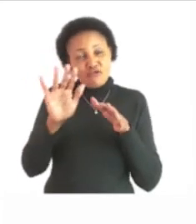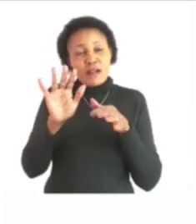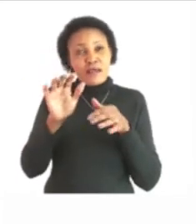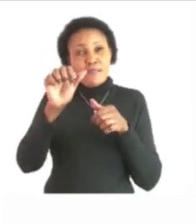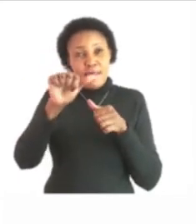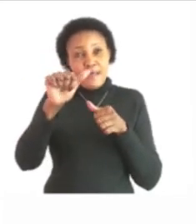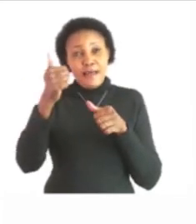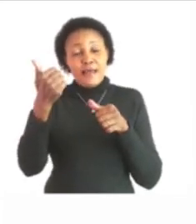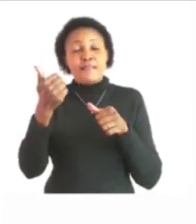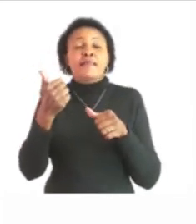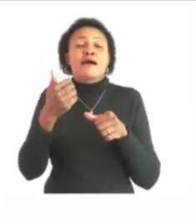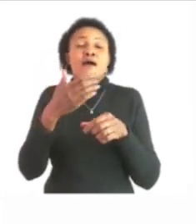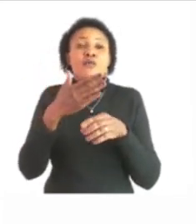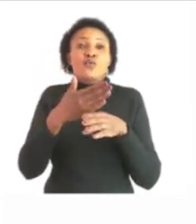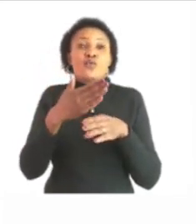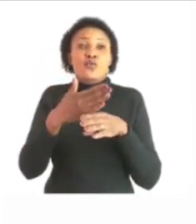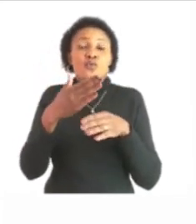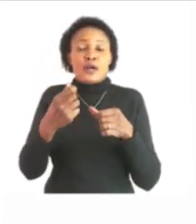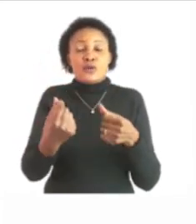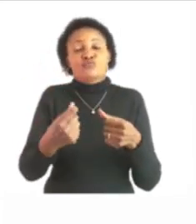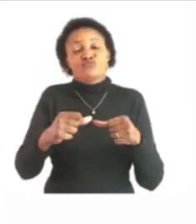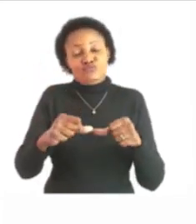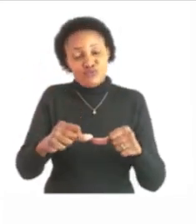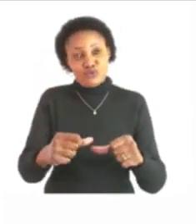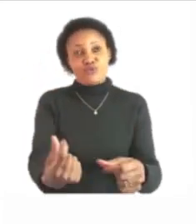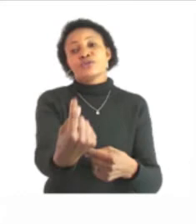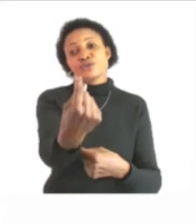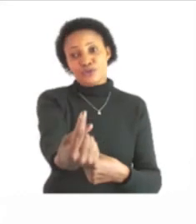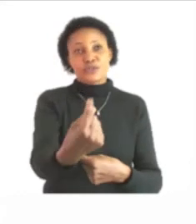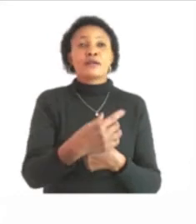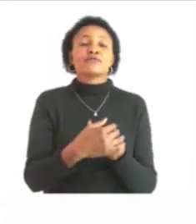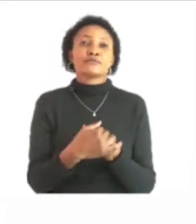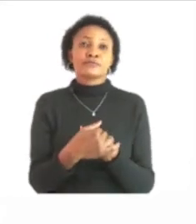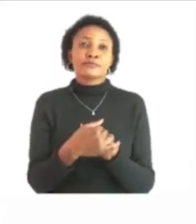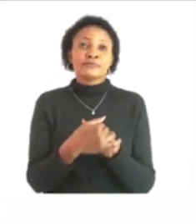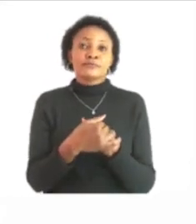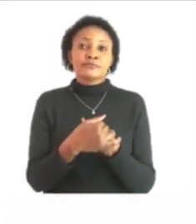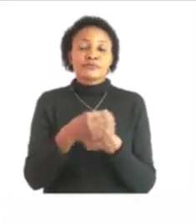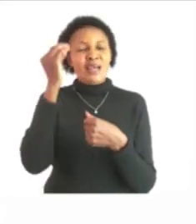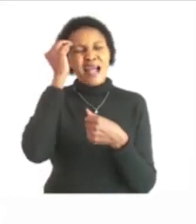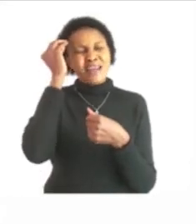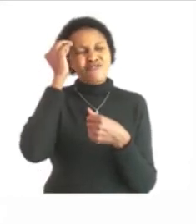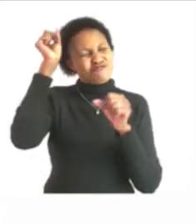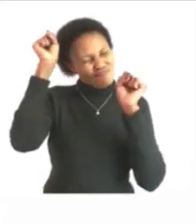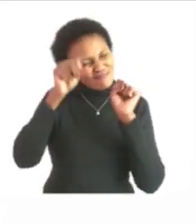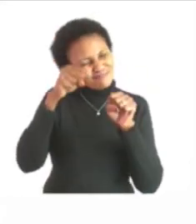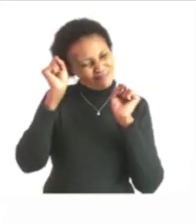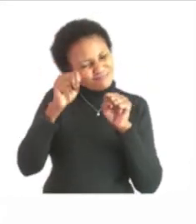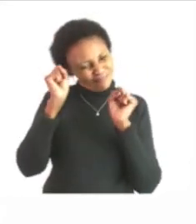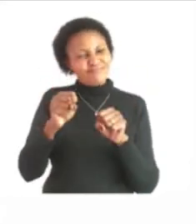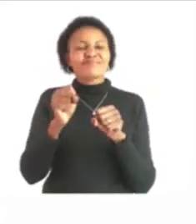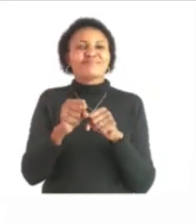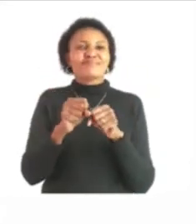pictures in the other blocks, I want you to do it yourself because I know you can do that. Now please